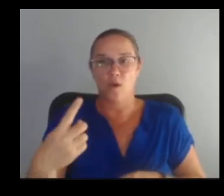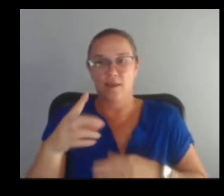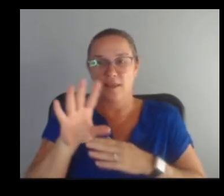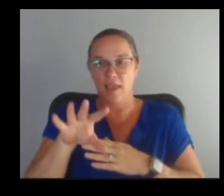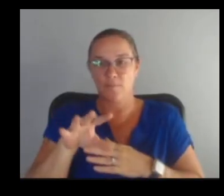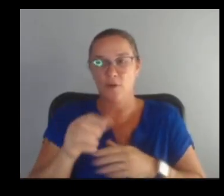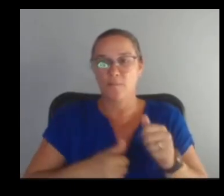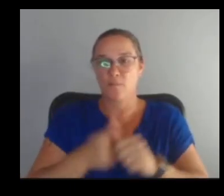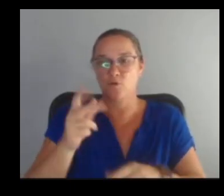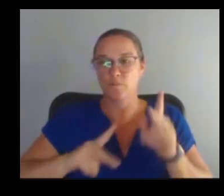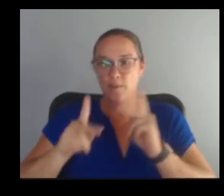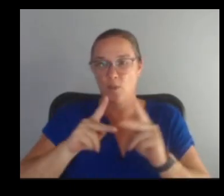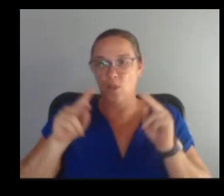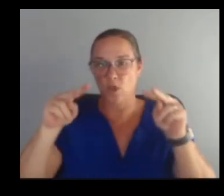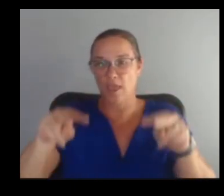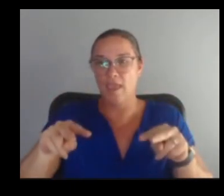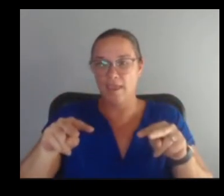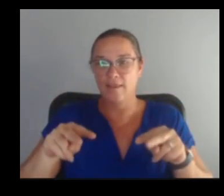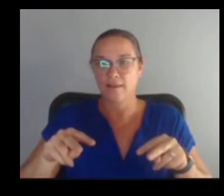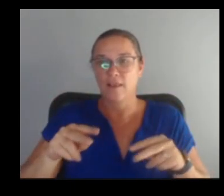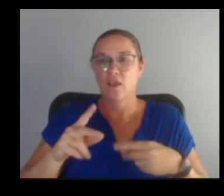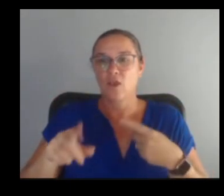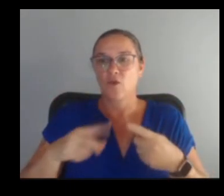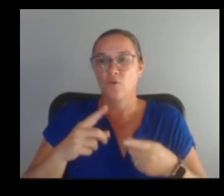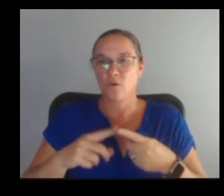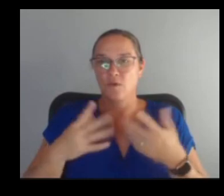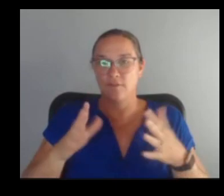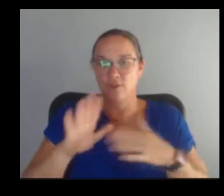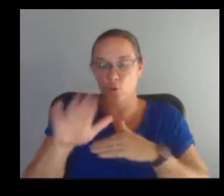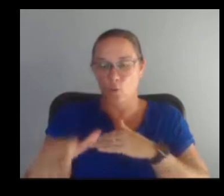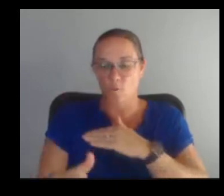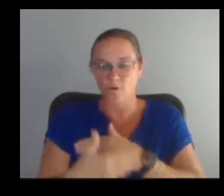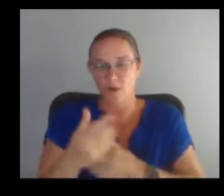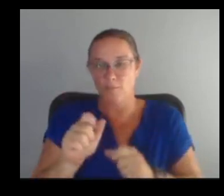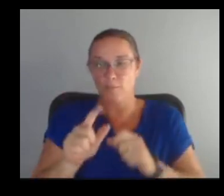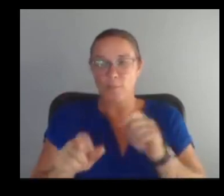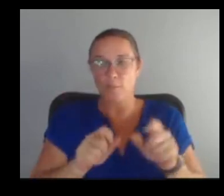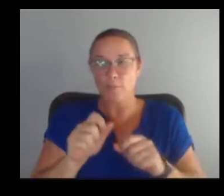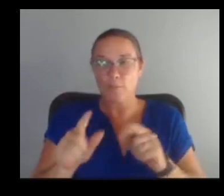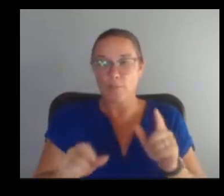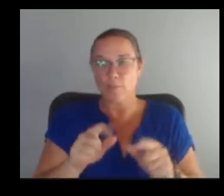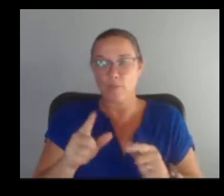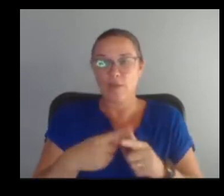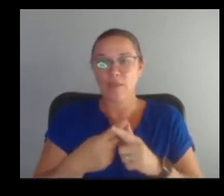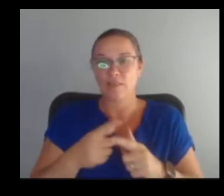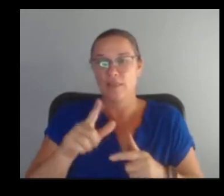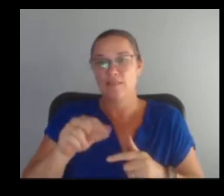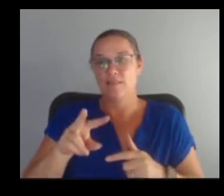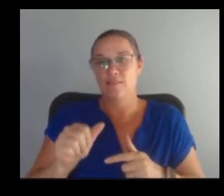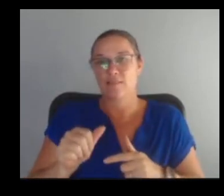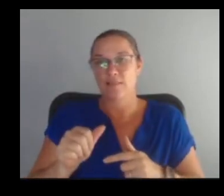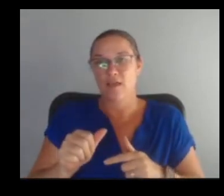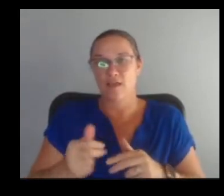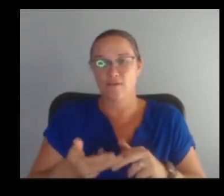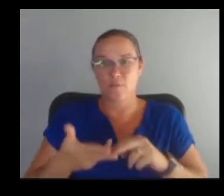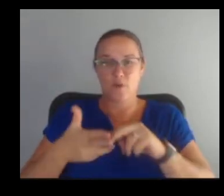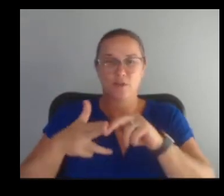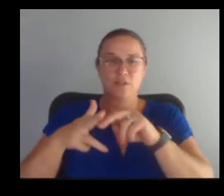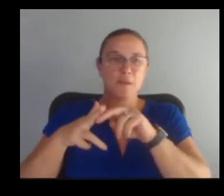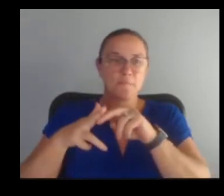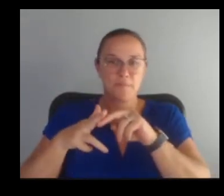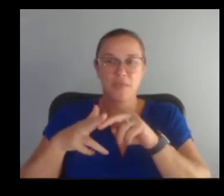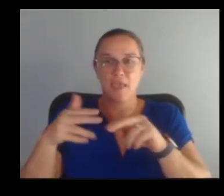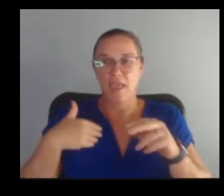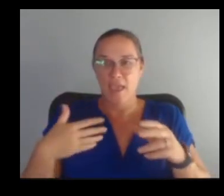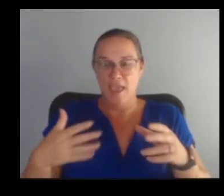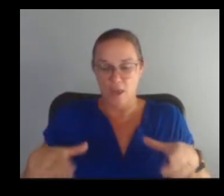had access to. And after we had that overnight spattering, lava came up, built an inner cone